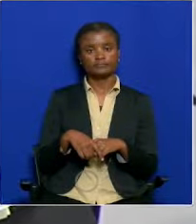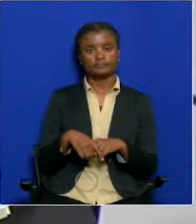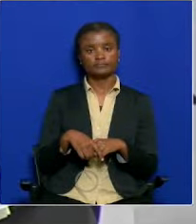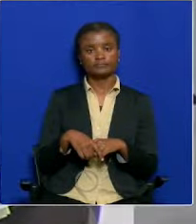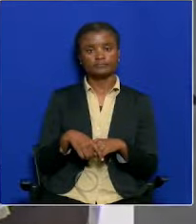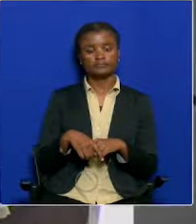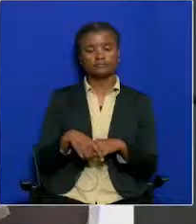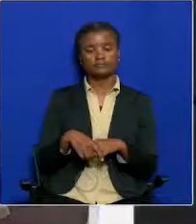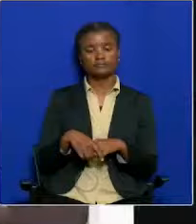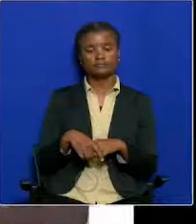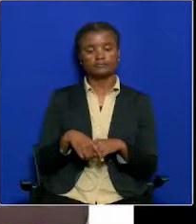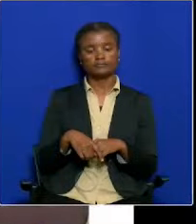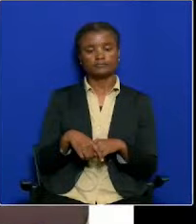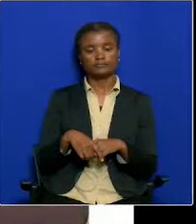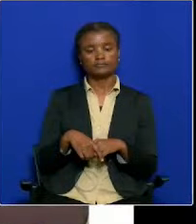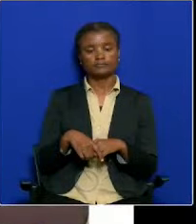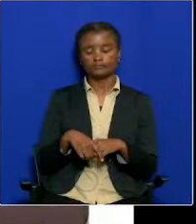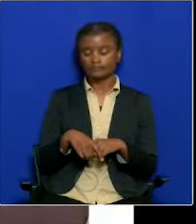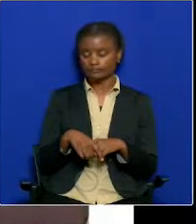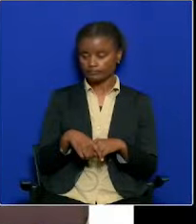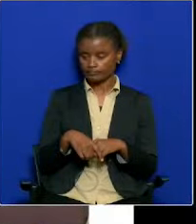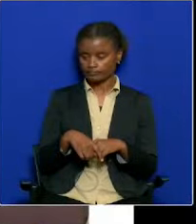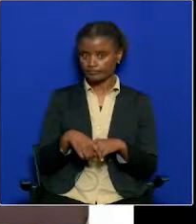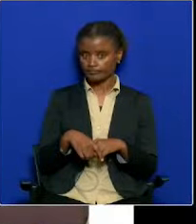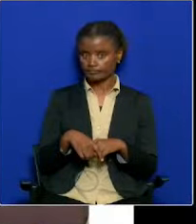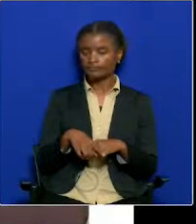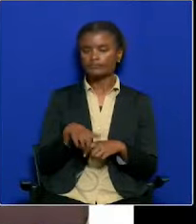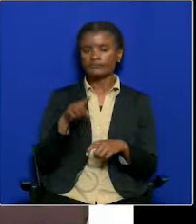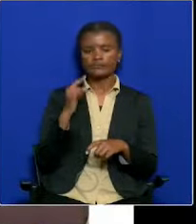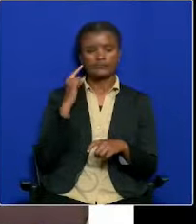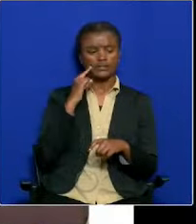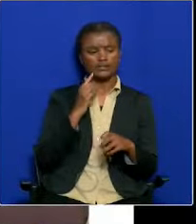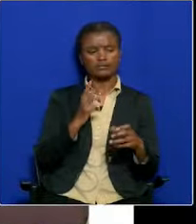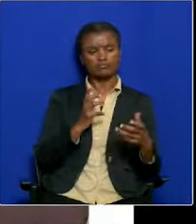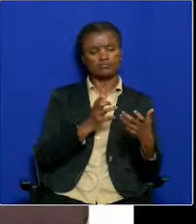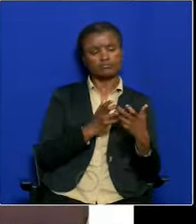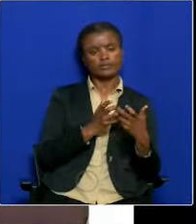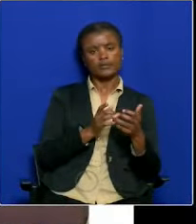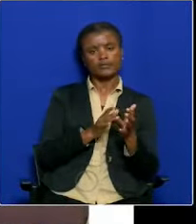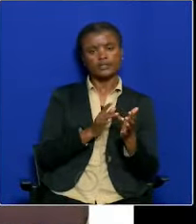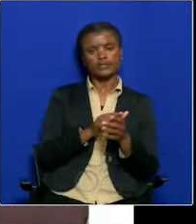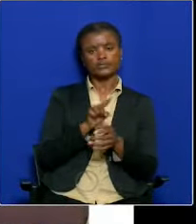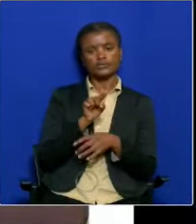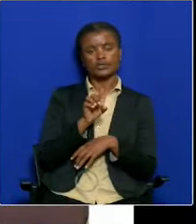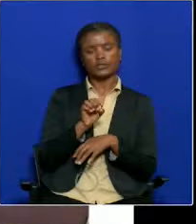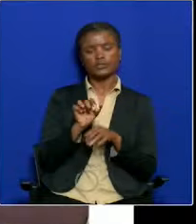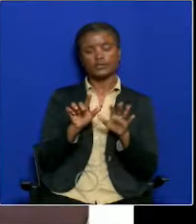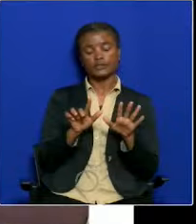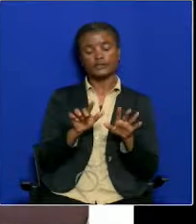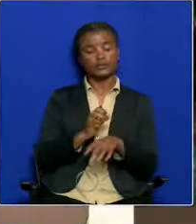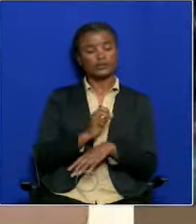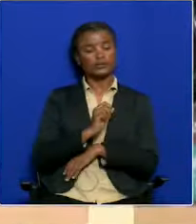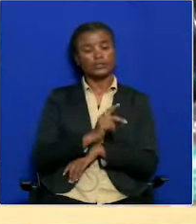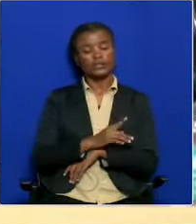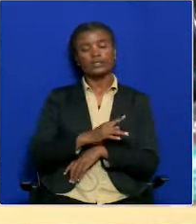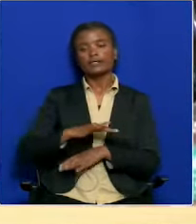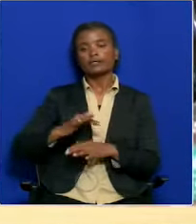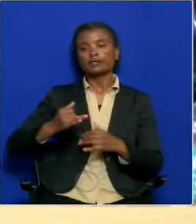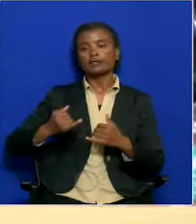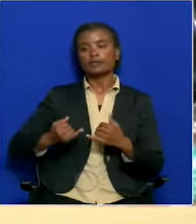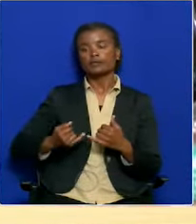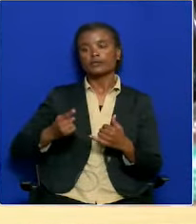It seems to be going with 107. okay. Now we can go back to the